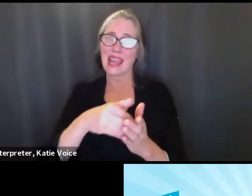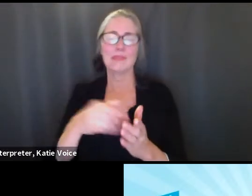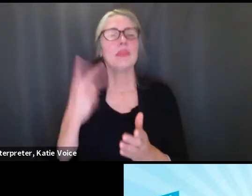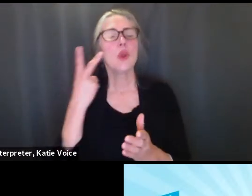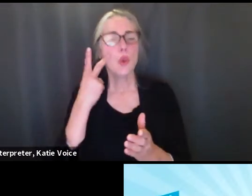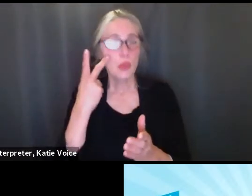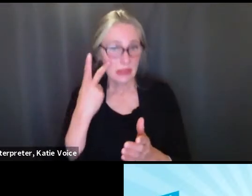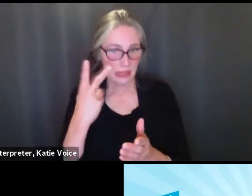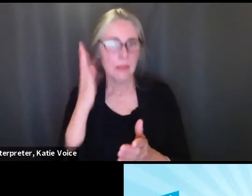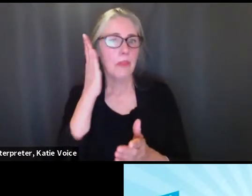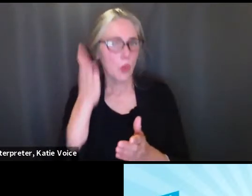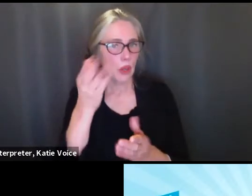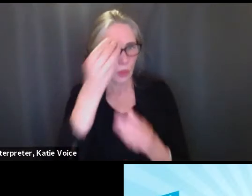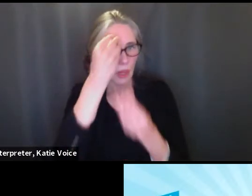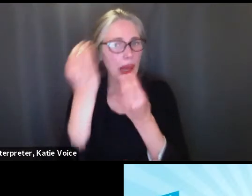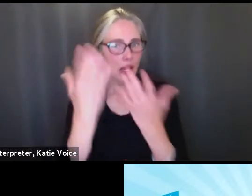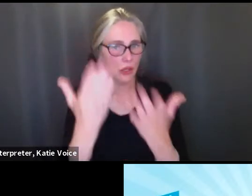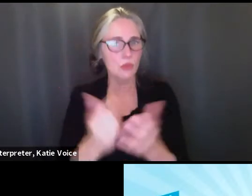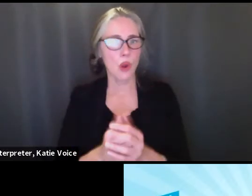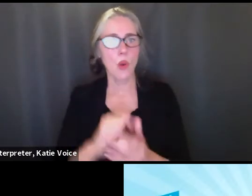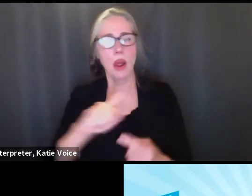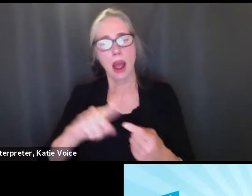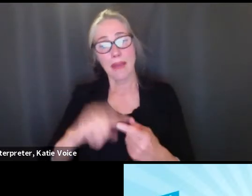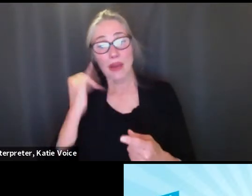changes. And with that,